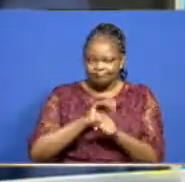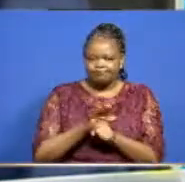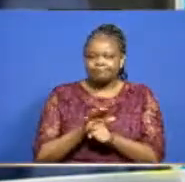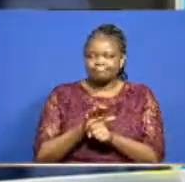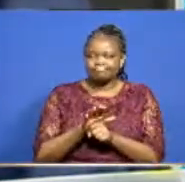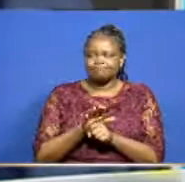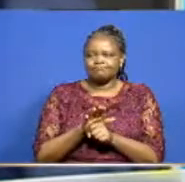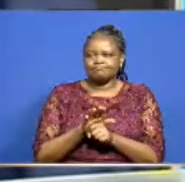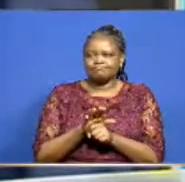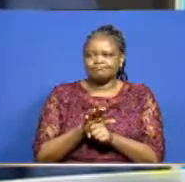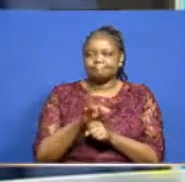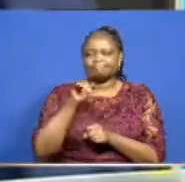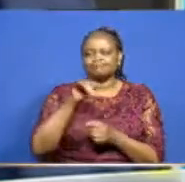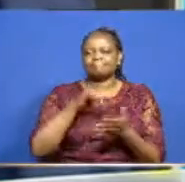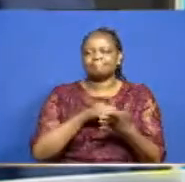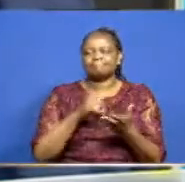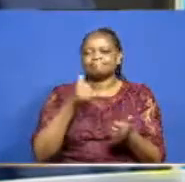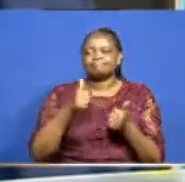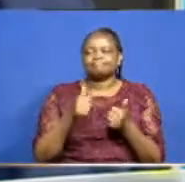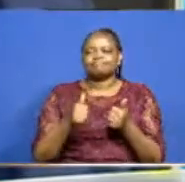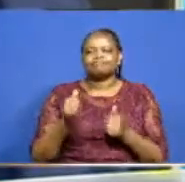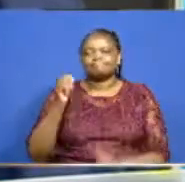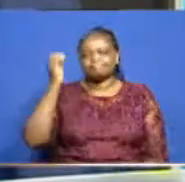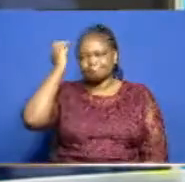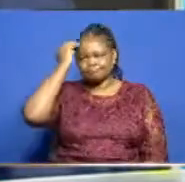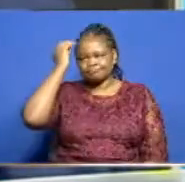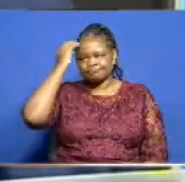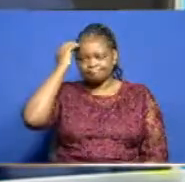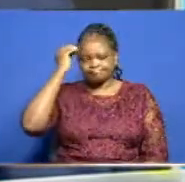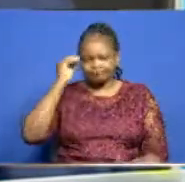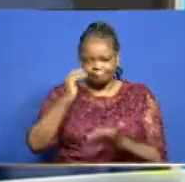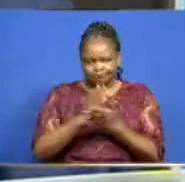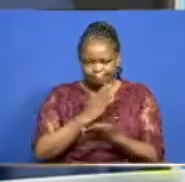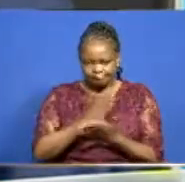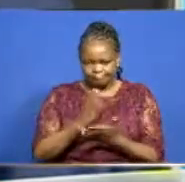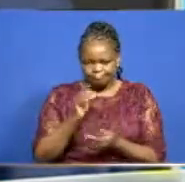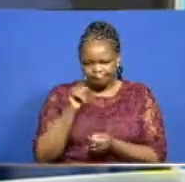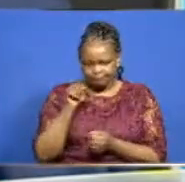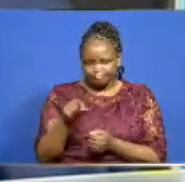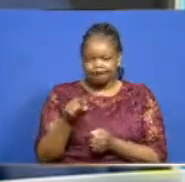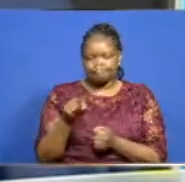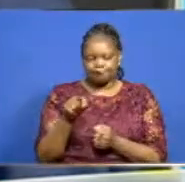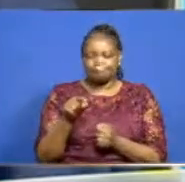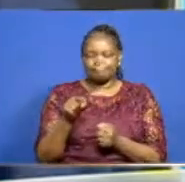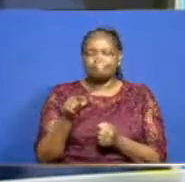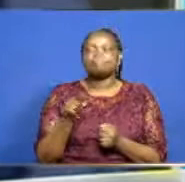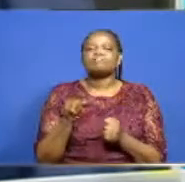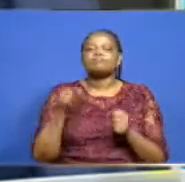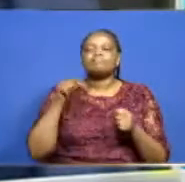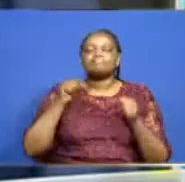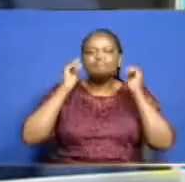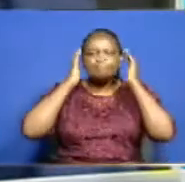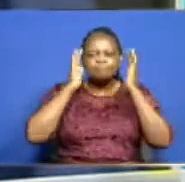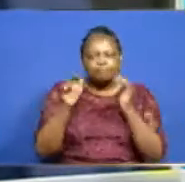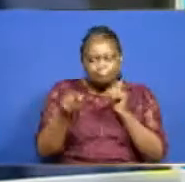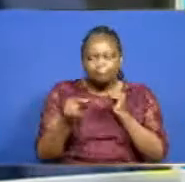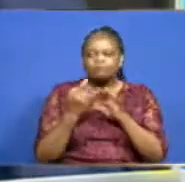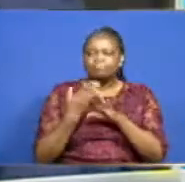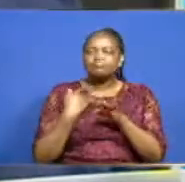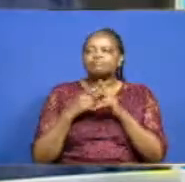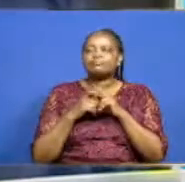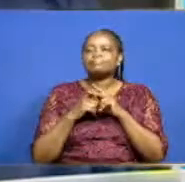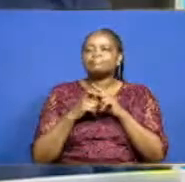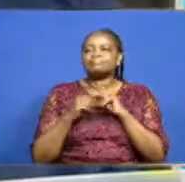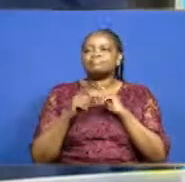key sectors is the education sector, and that is what we want to focus on this particular morning. Before we begin our conversation, I